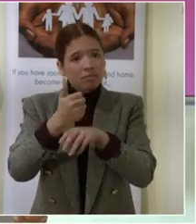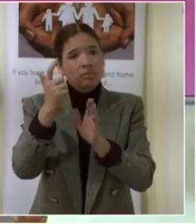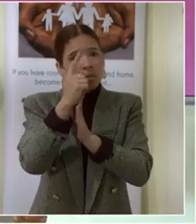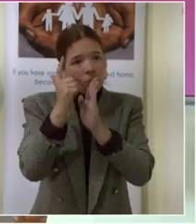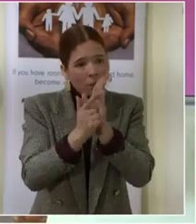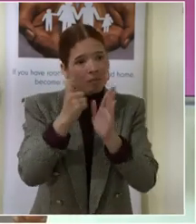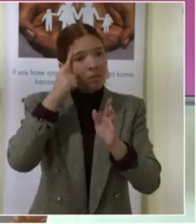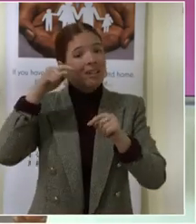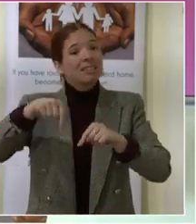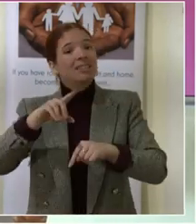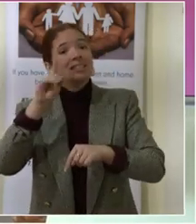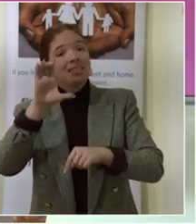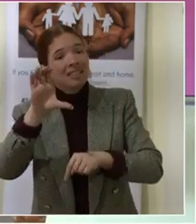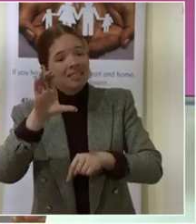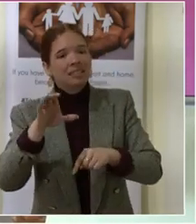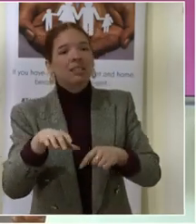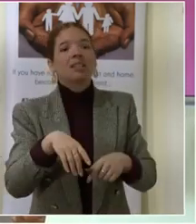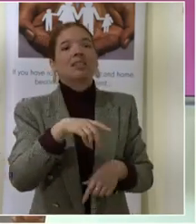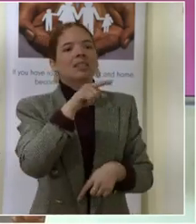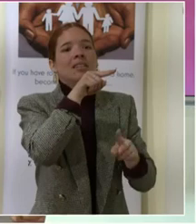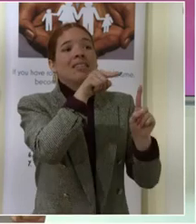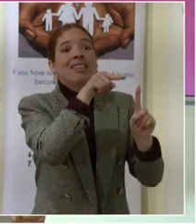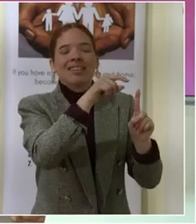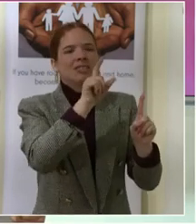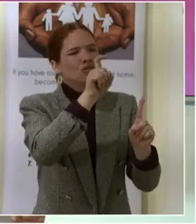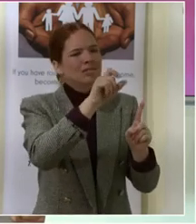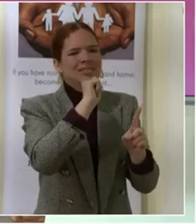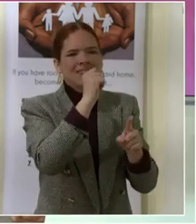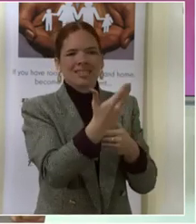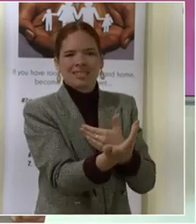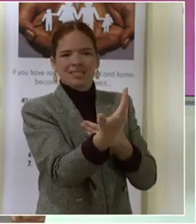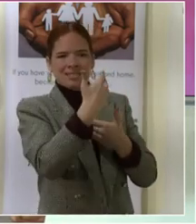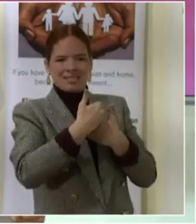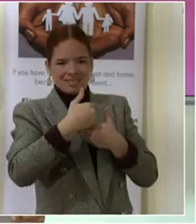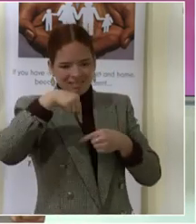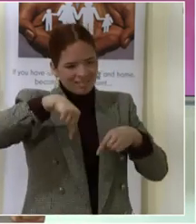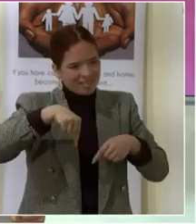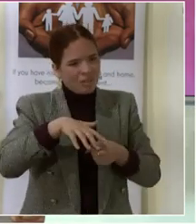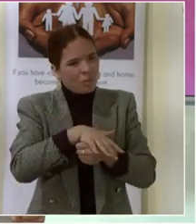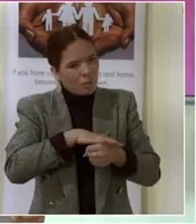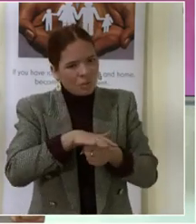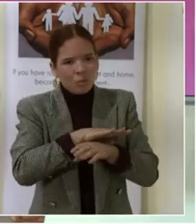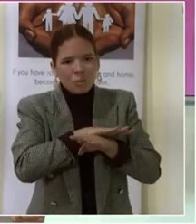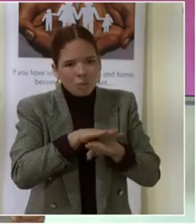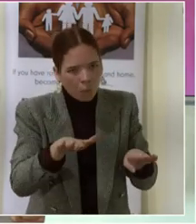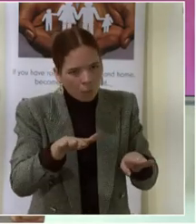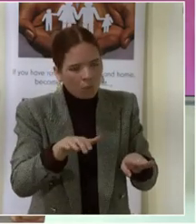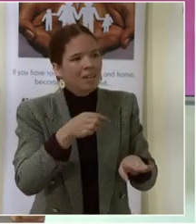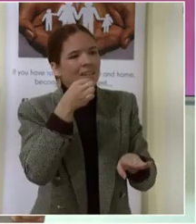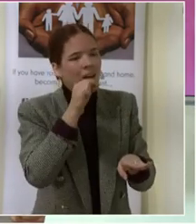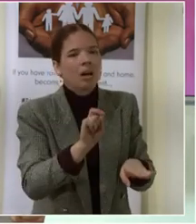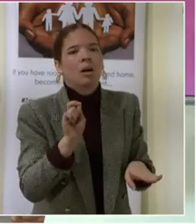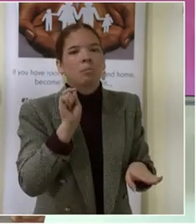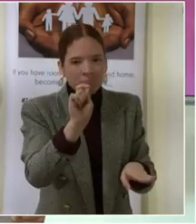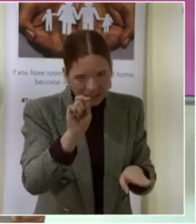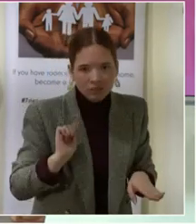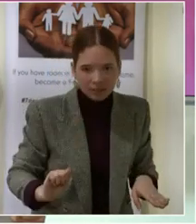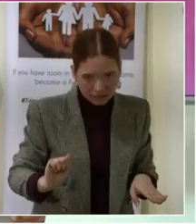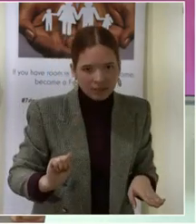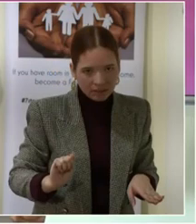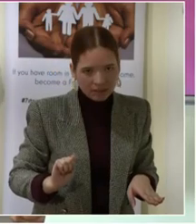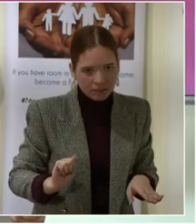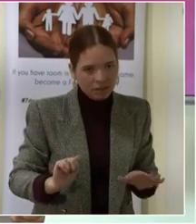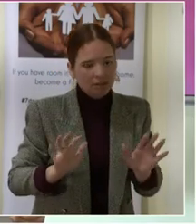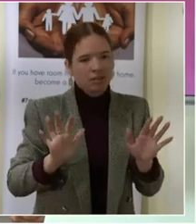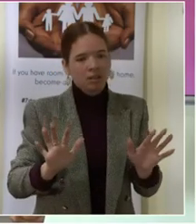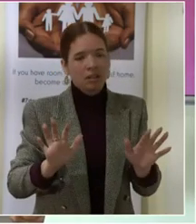should not interfere with our local governance. Period. We know, and we have lived with